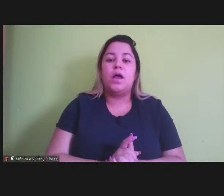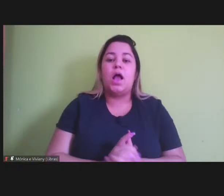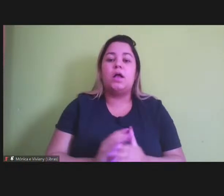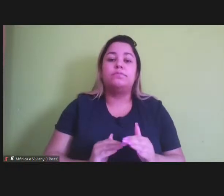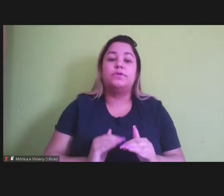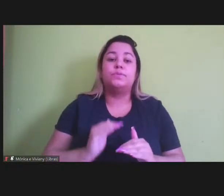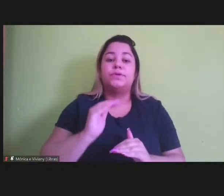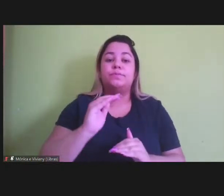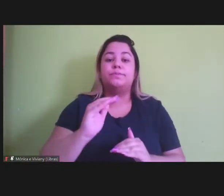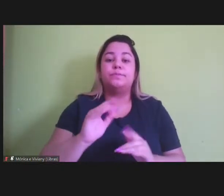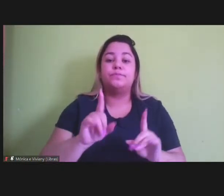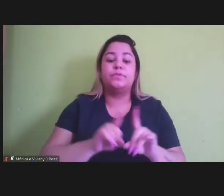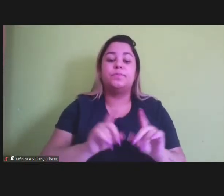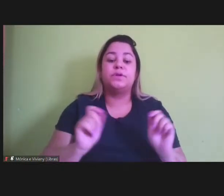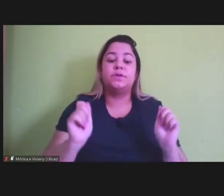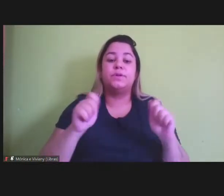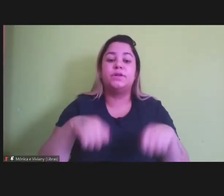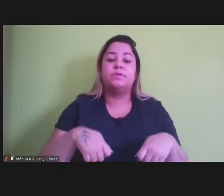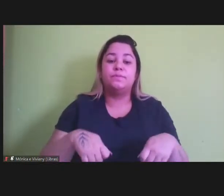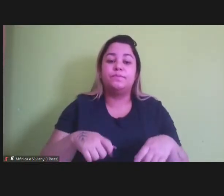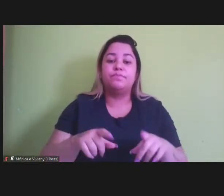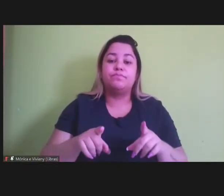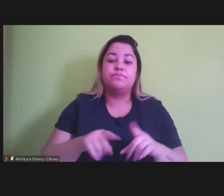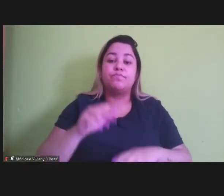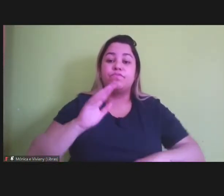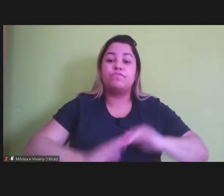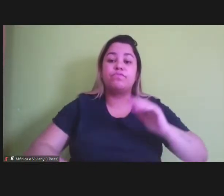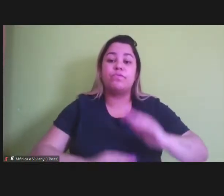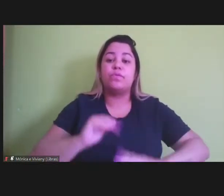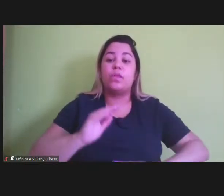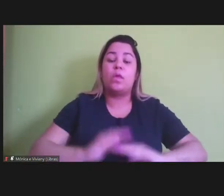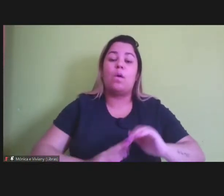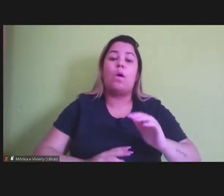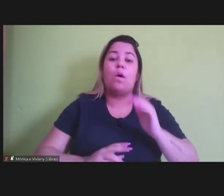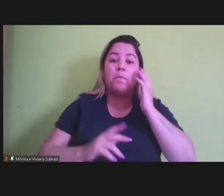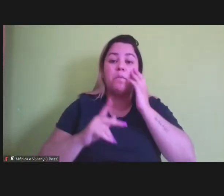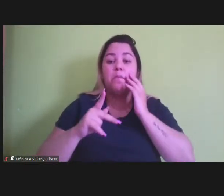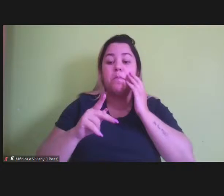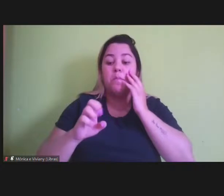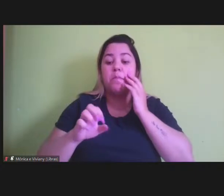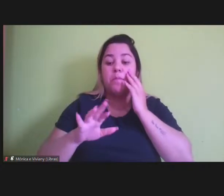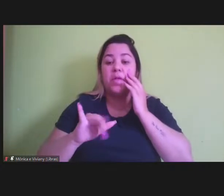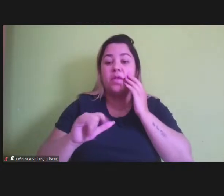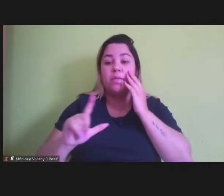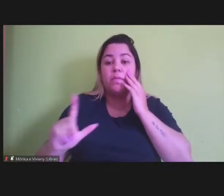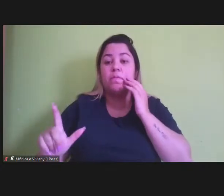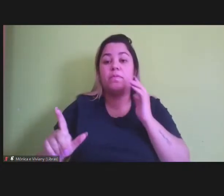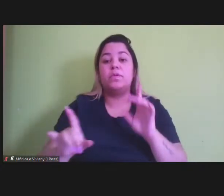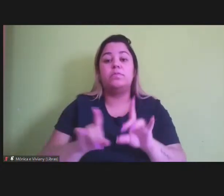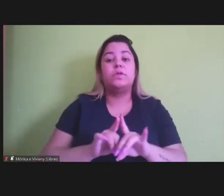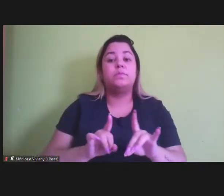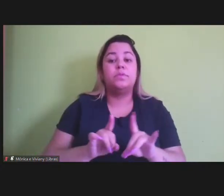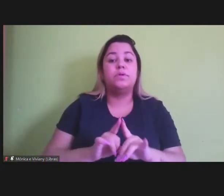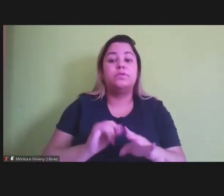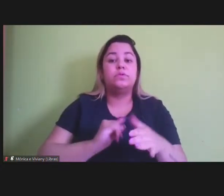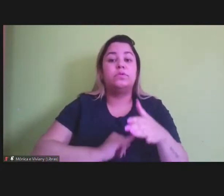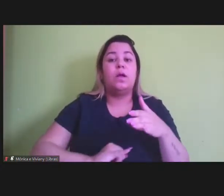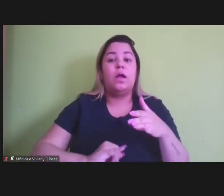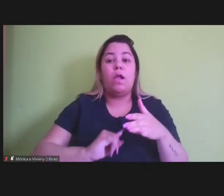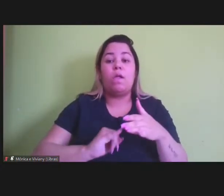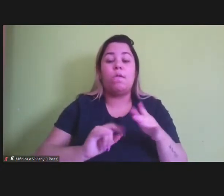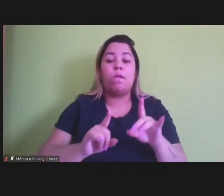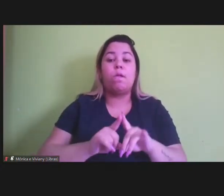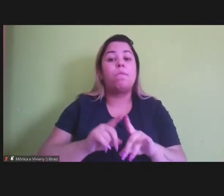democratize the superior education, the necessity to form professionals with a profile, number, and a